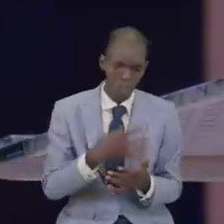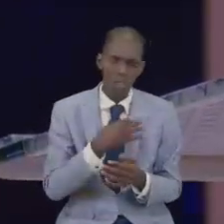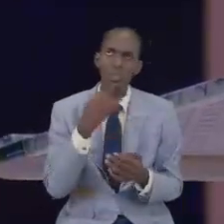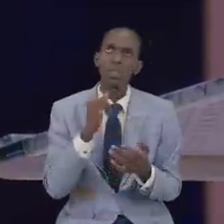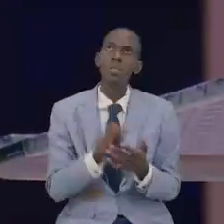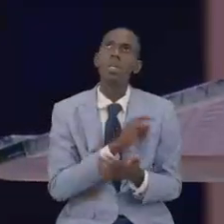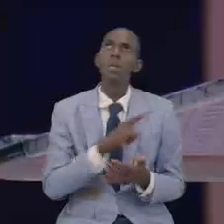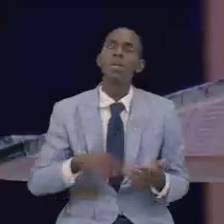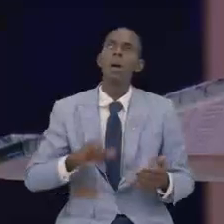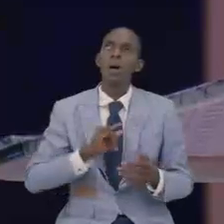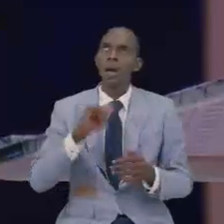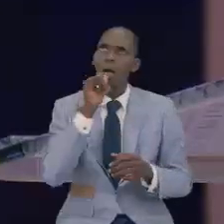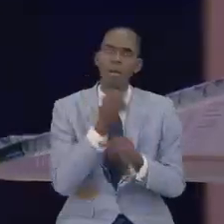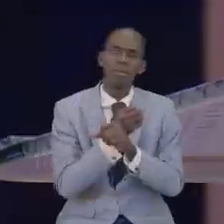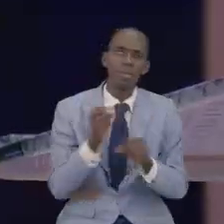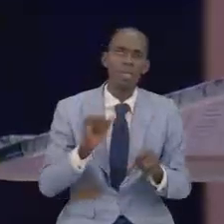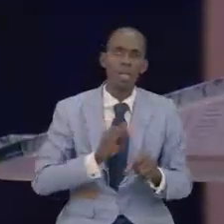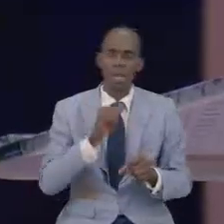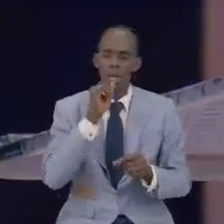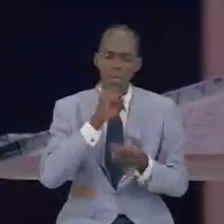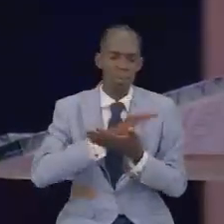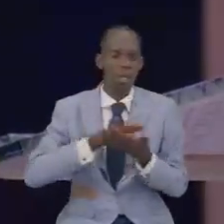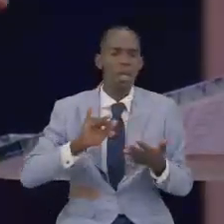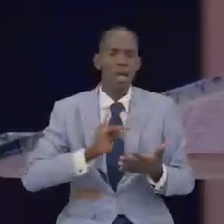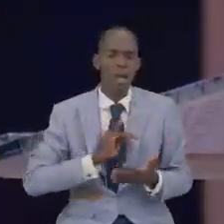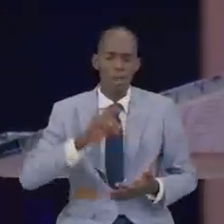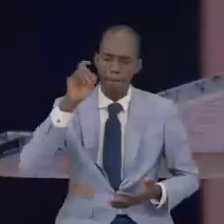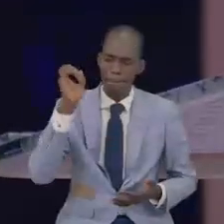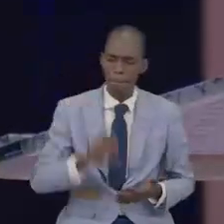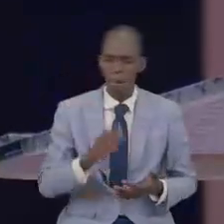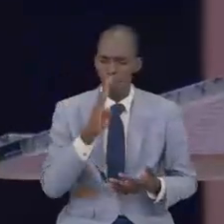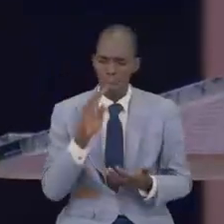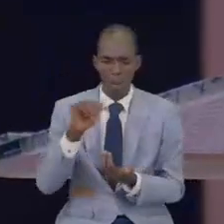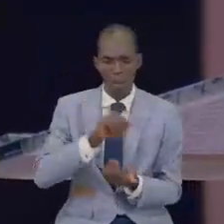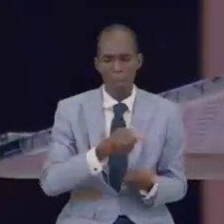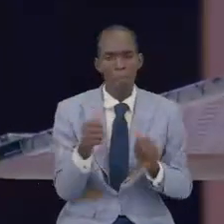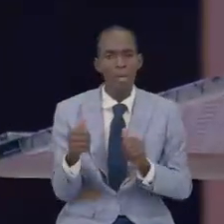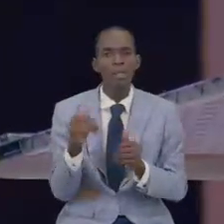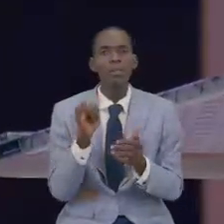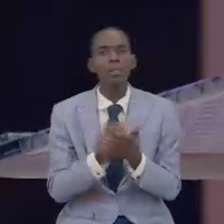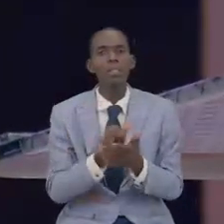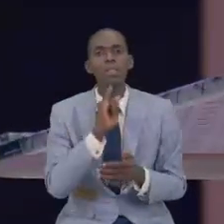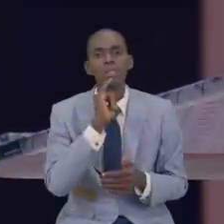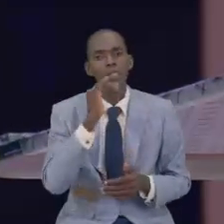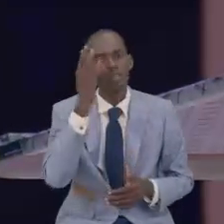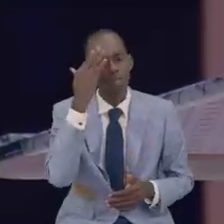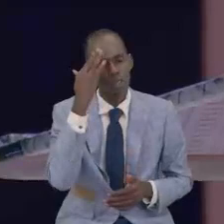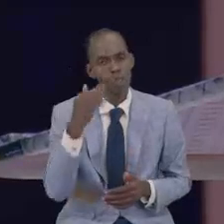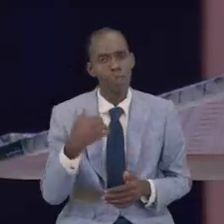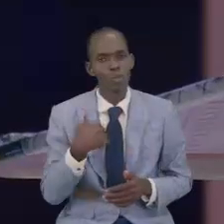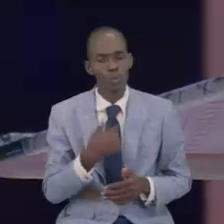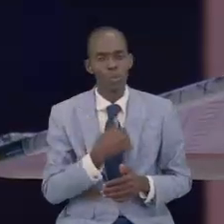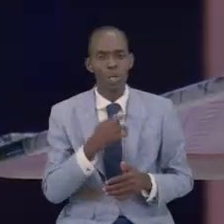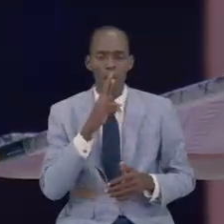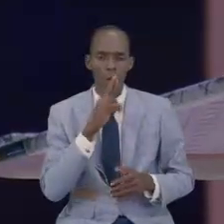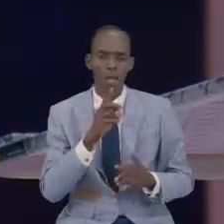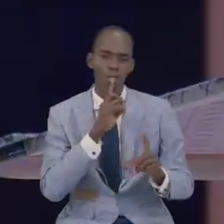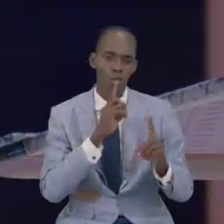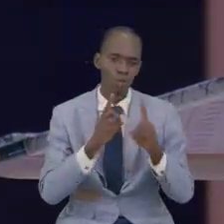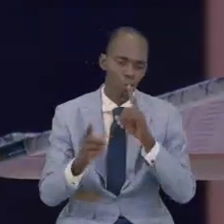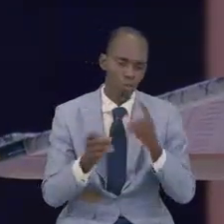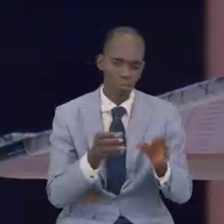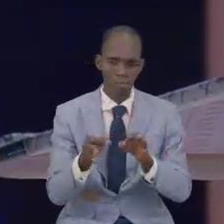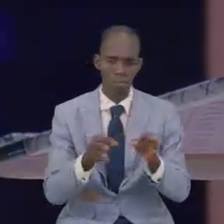I'm sanctified, I must be baptized in the Holy Ghost? That the knowledge we're talking about is the knowledge that turns